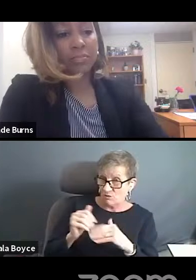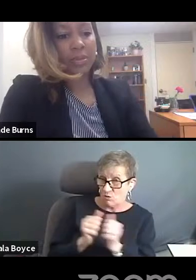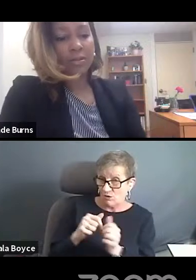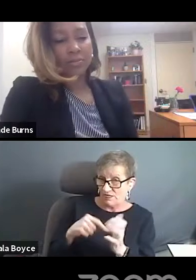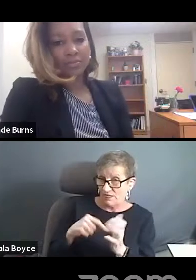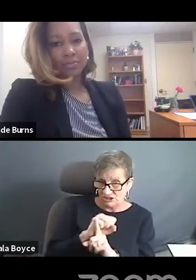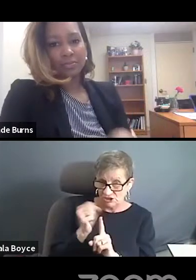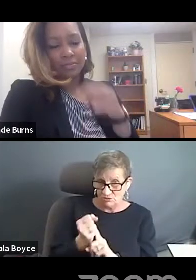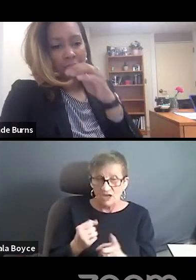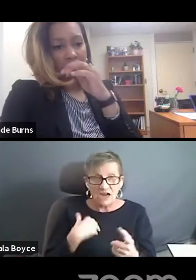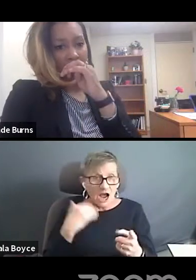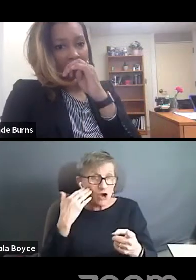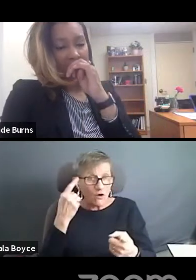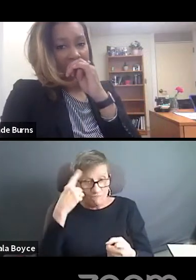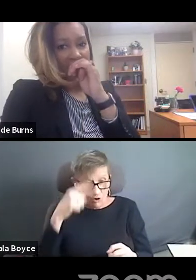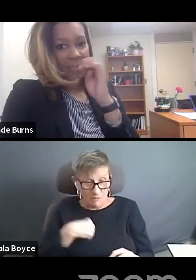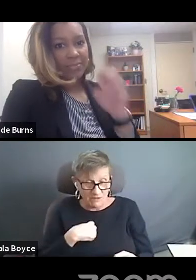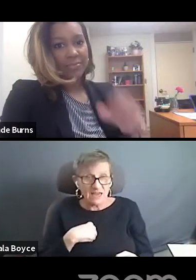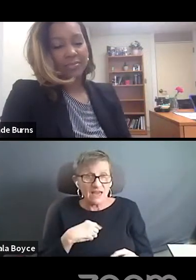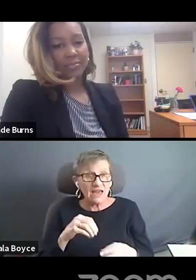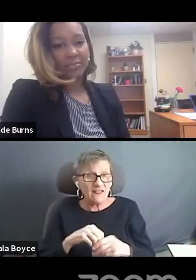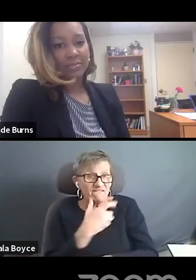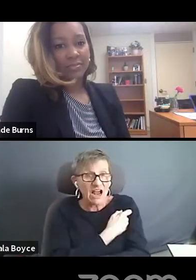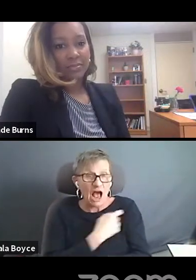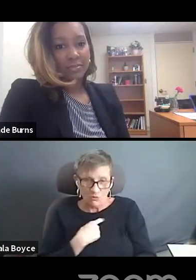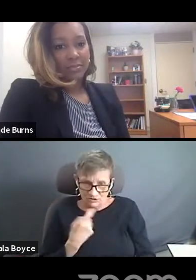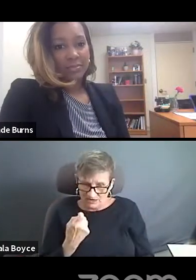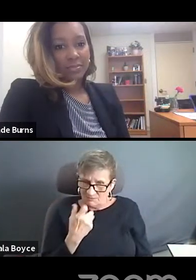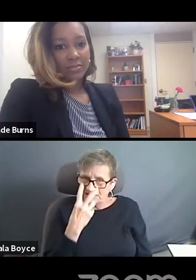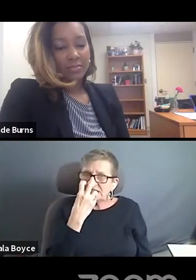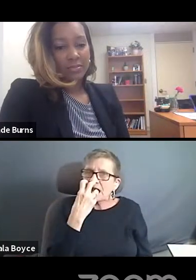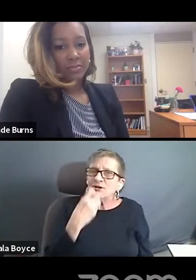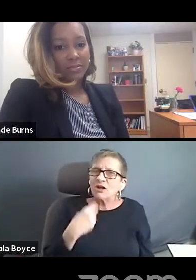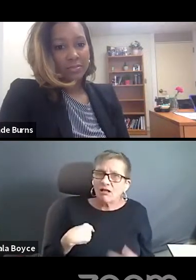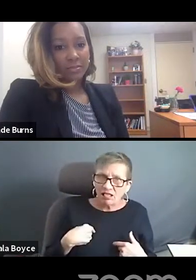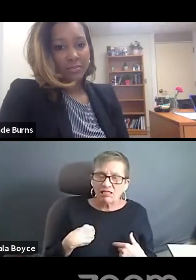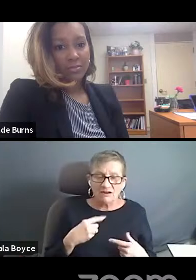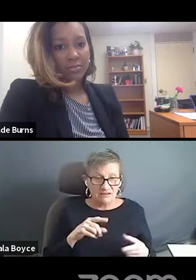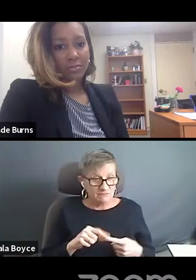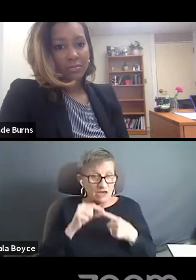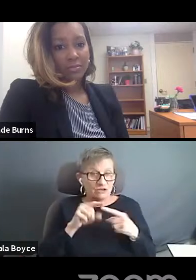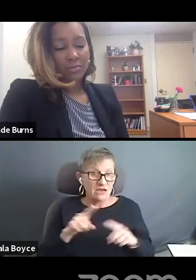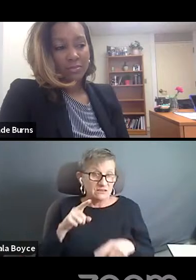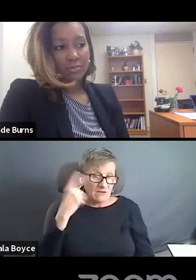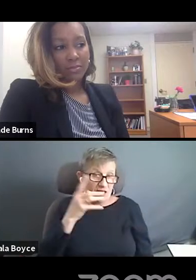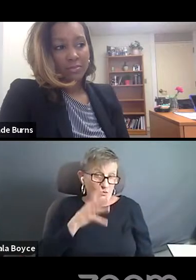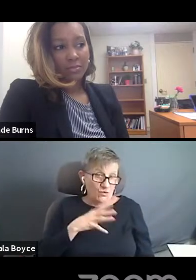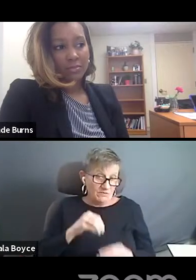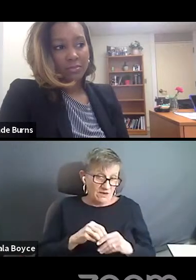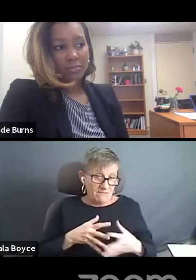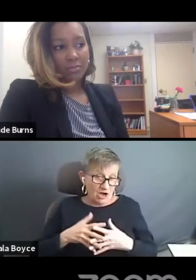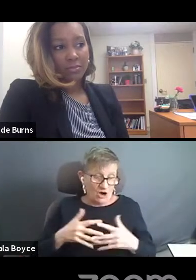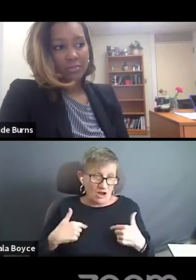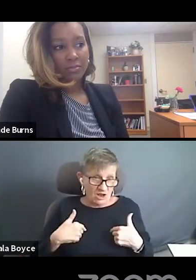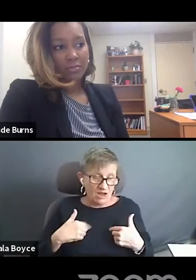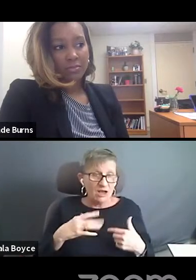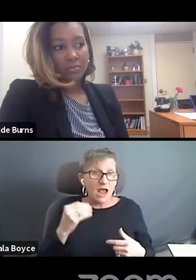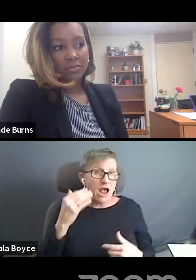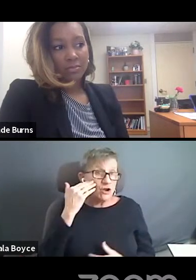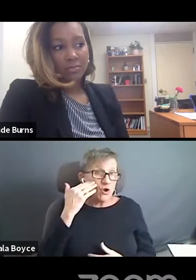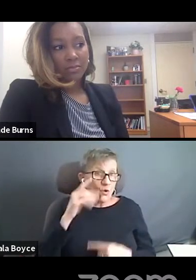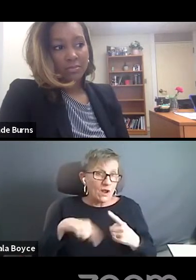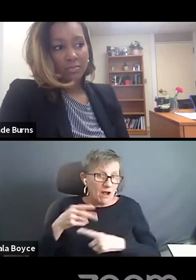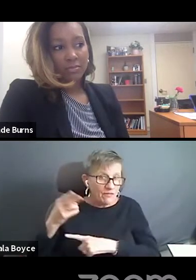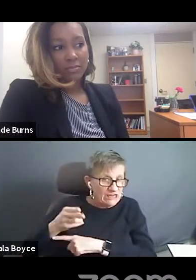that for me in the vaccine, I was skeptical at first, especially as a Black woman in America, and knowing about the